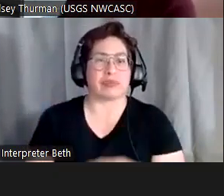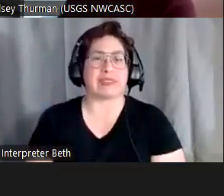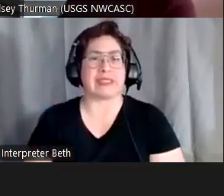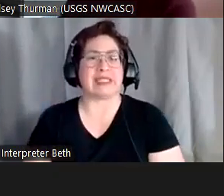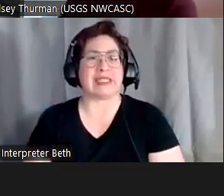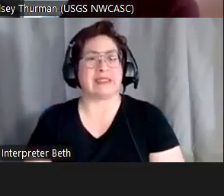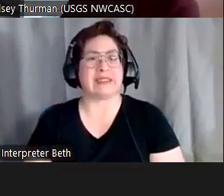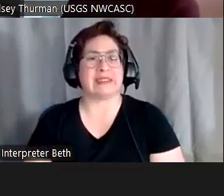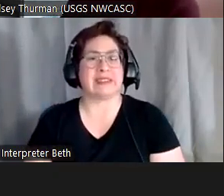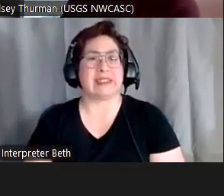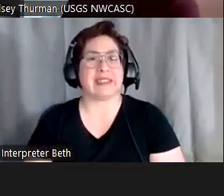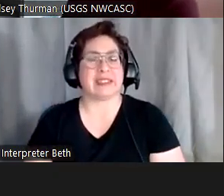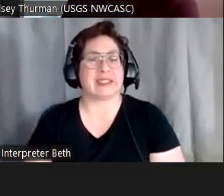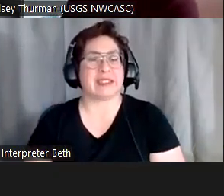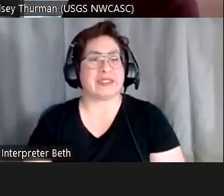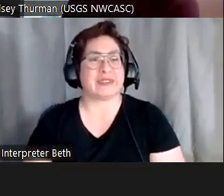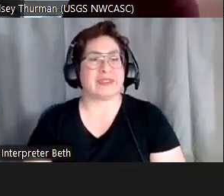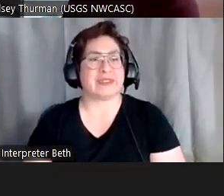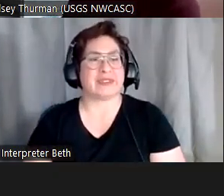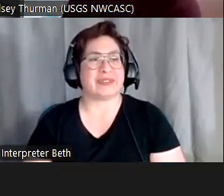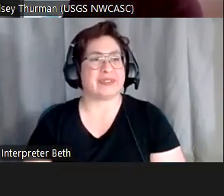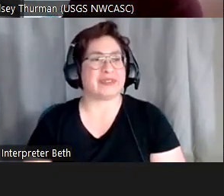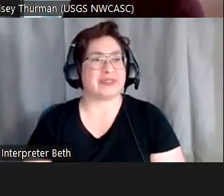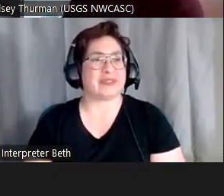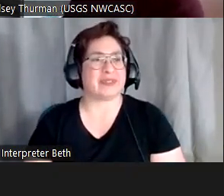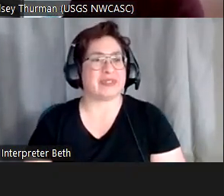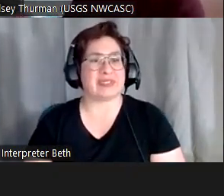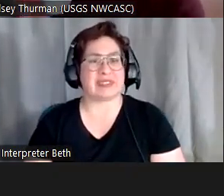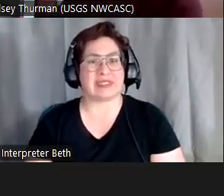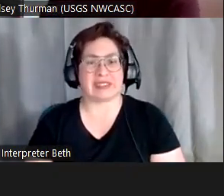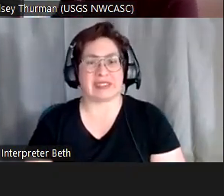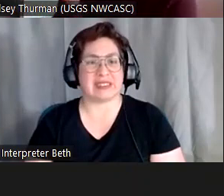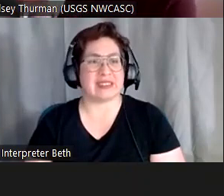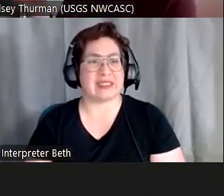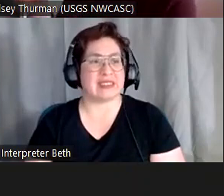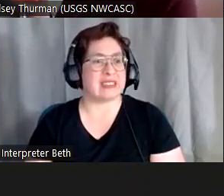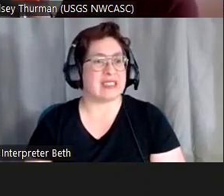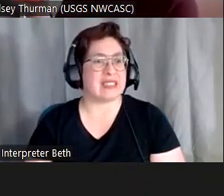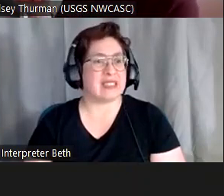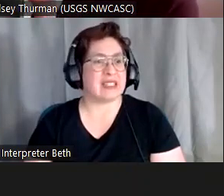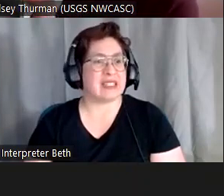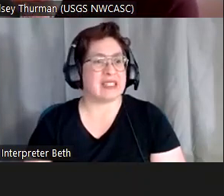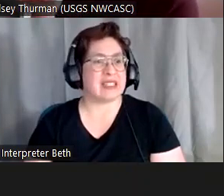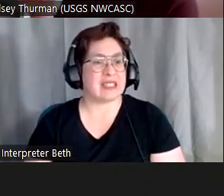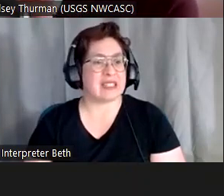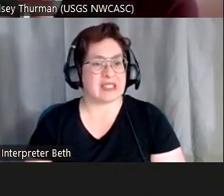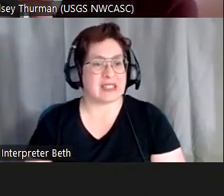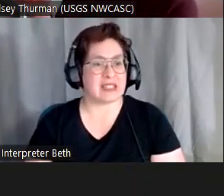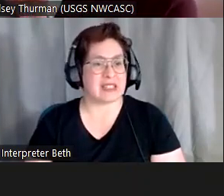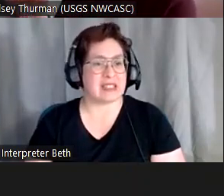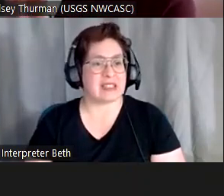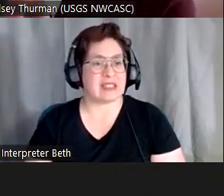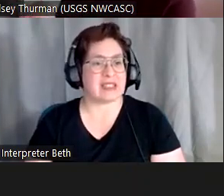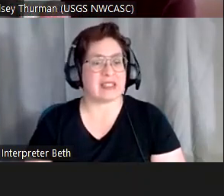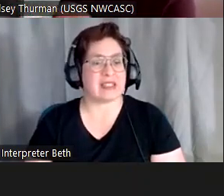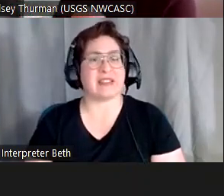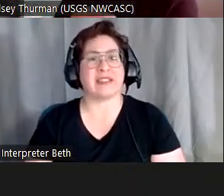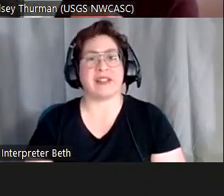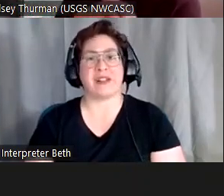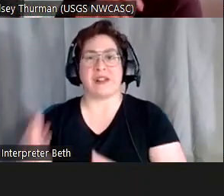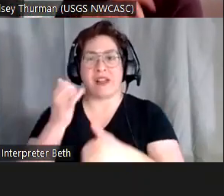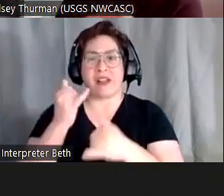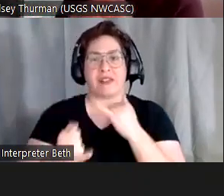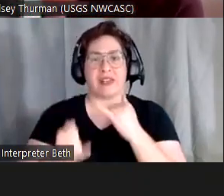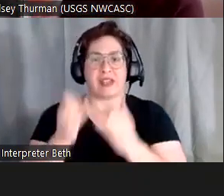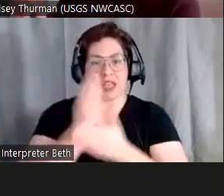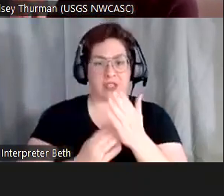concise. Thank you. Yeah. Great. So yeah, this last part of the talk is really focused on our